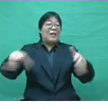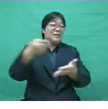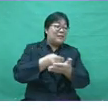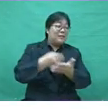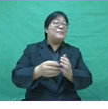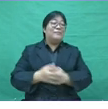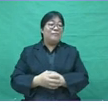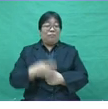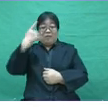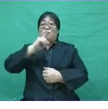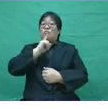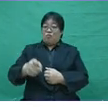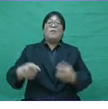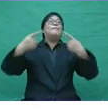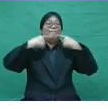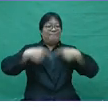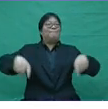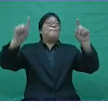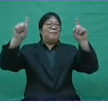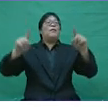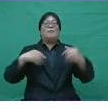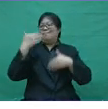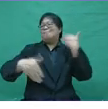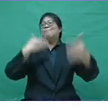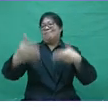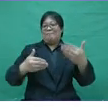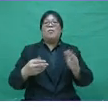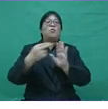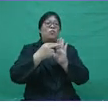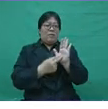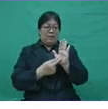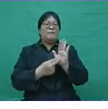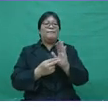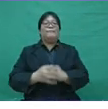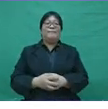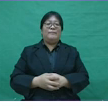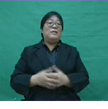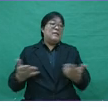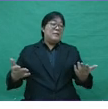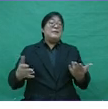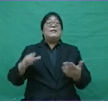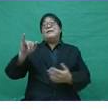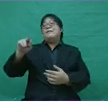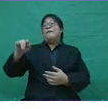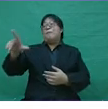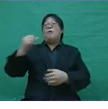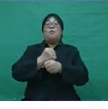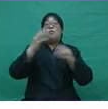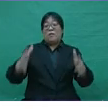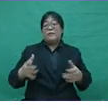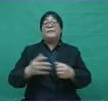To ensure successful implementation of the legislative coverage on informal workers, a